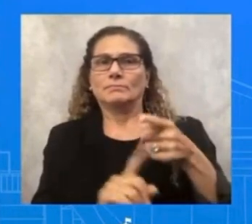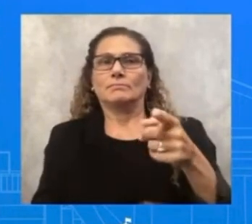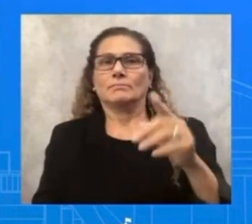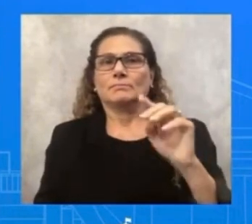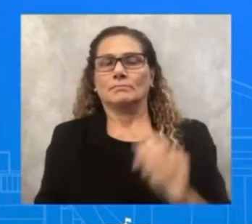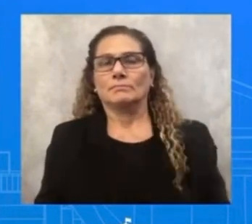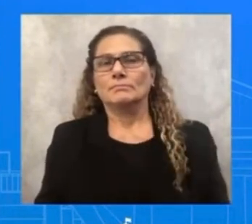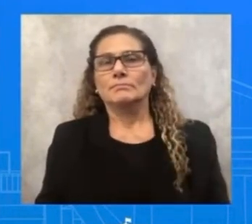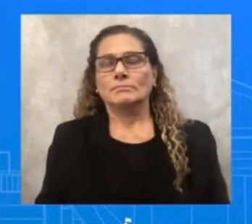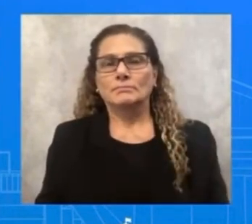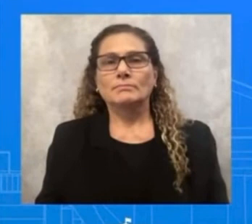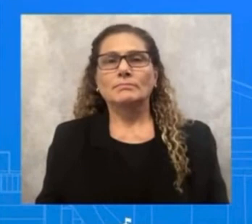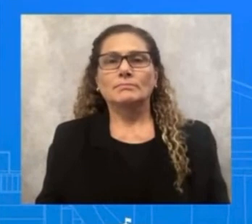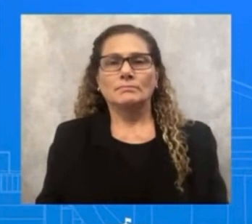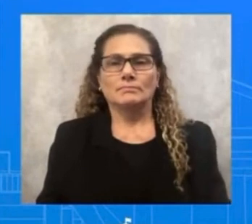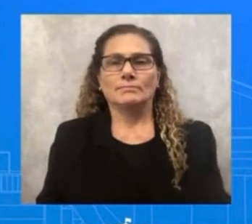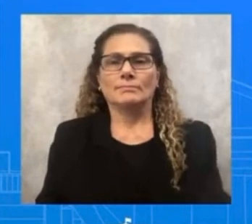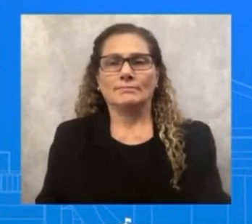Thanks, John.